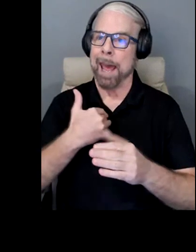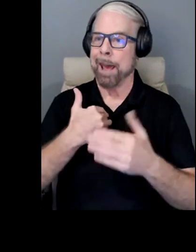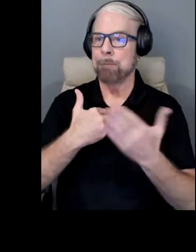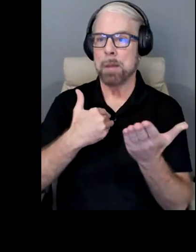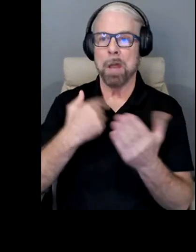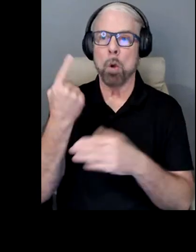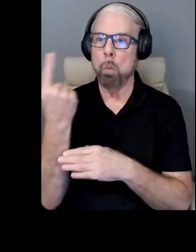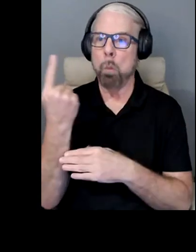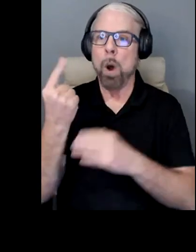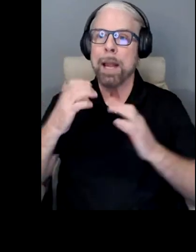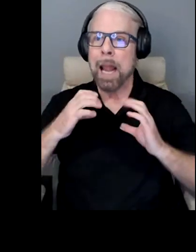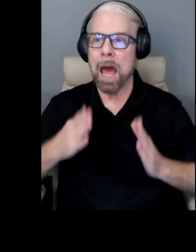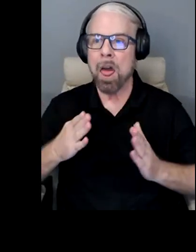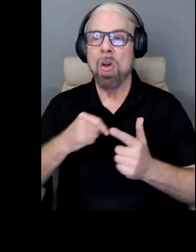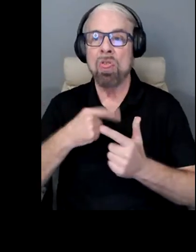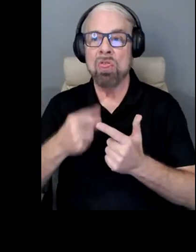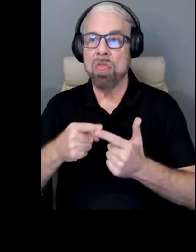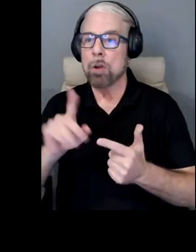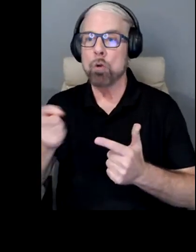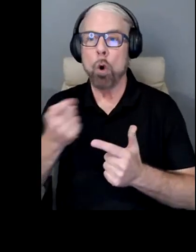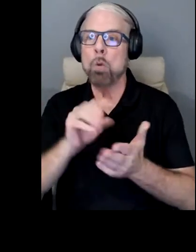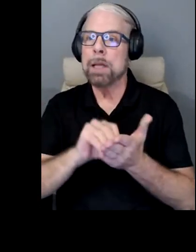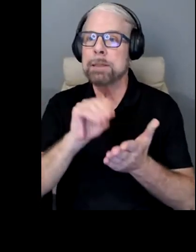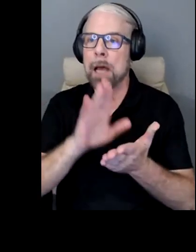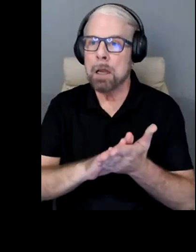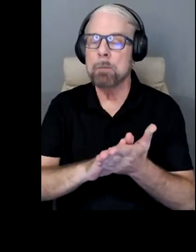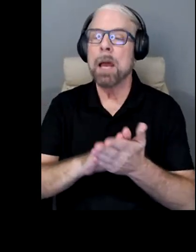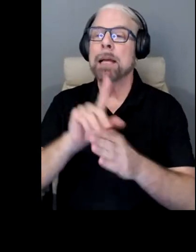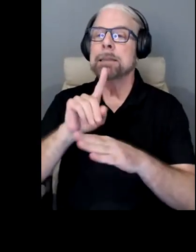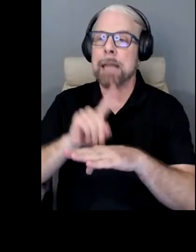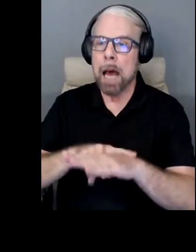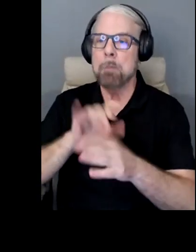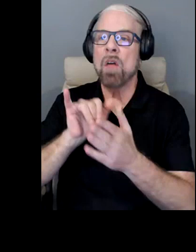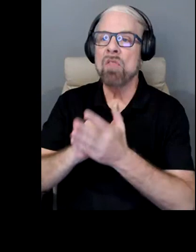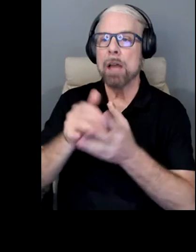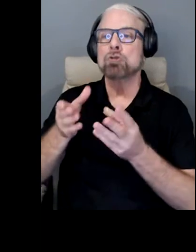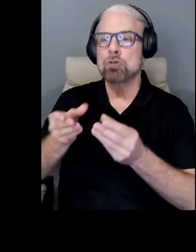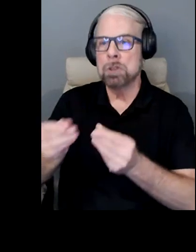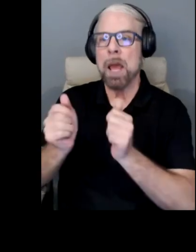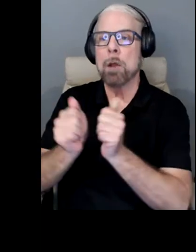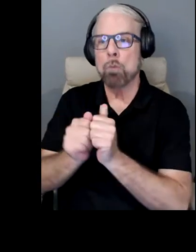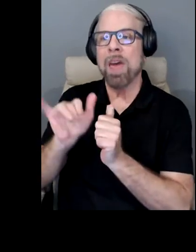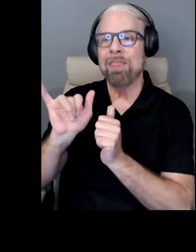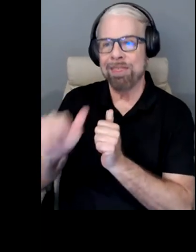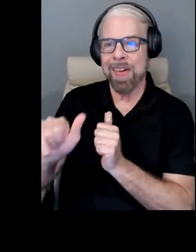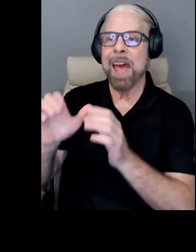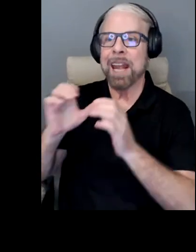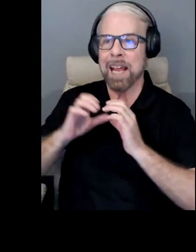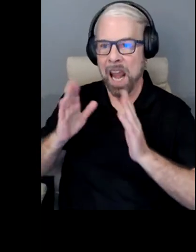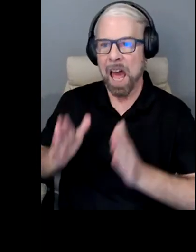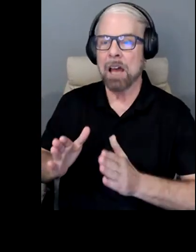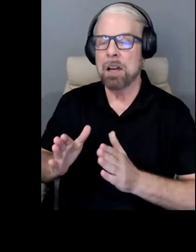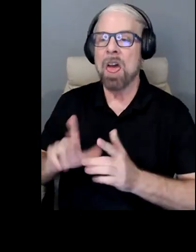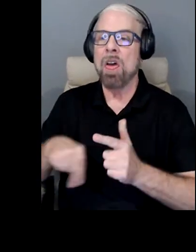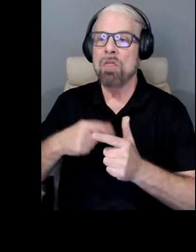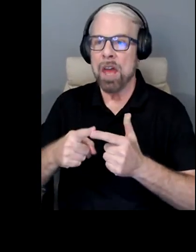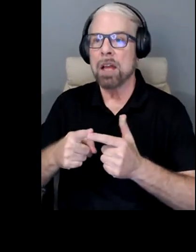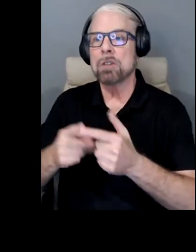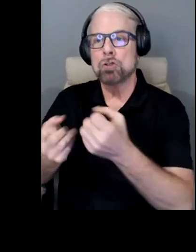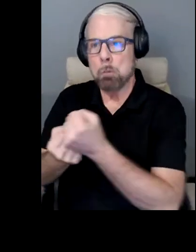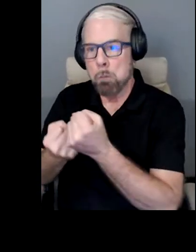one client, then you're only going to document the times that you spend with that client, or and in support of